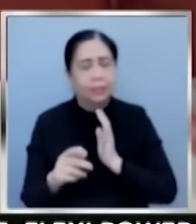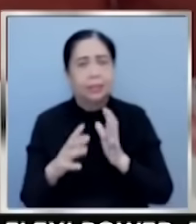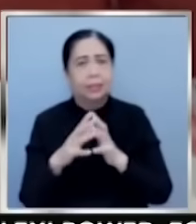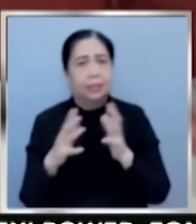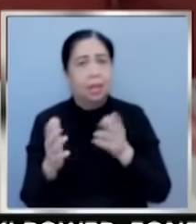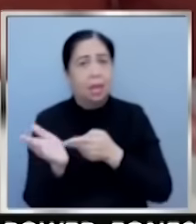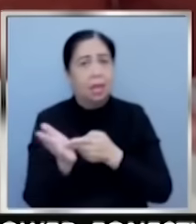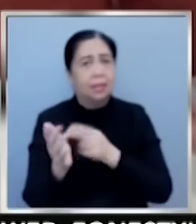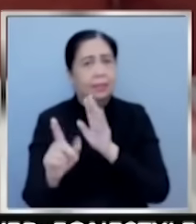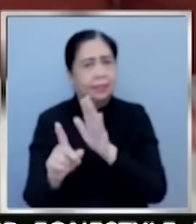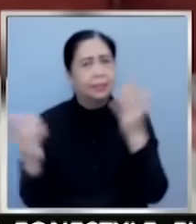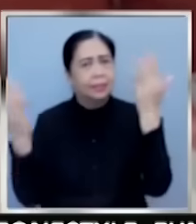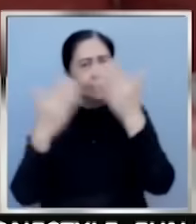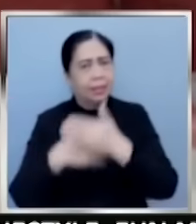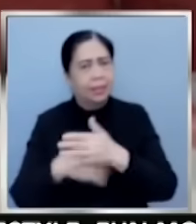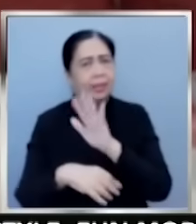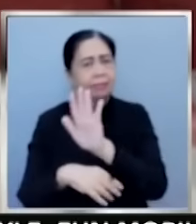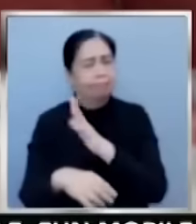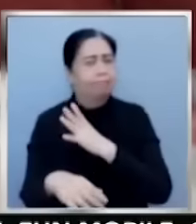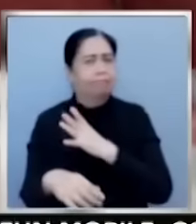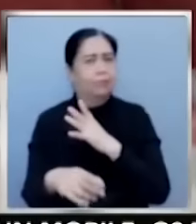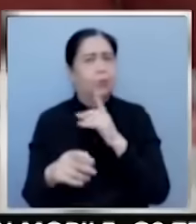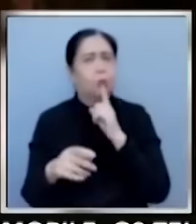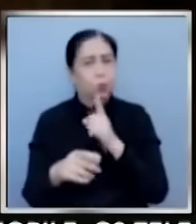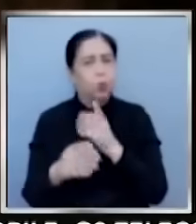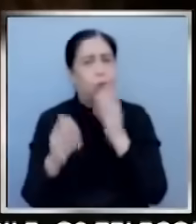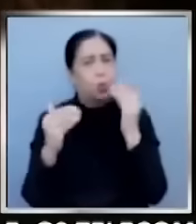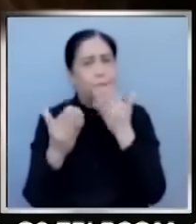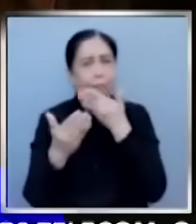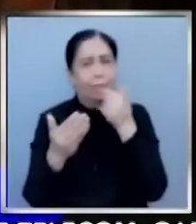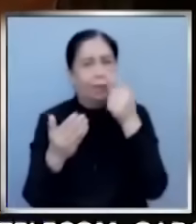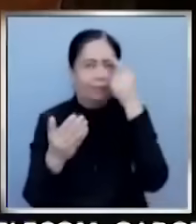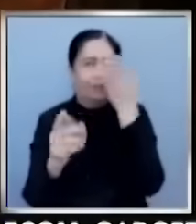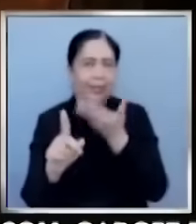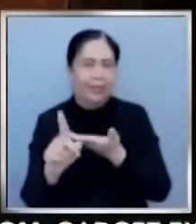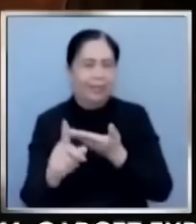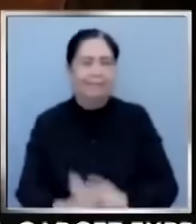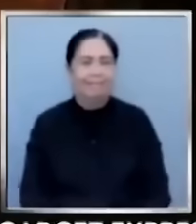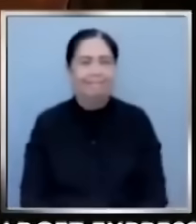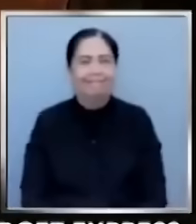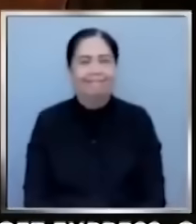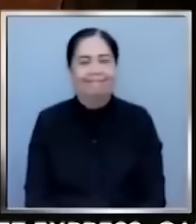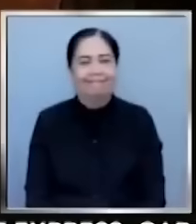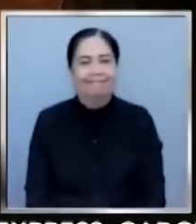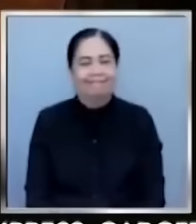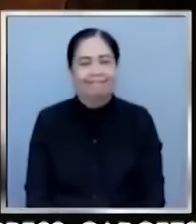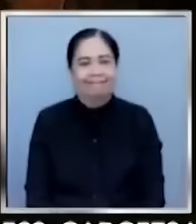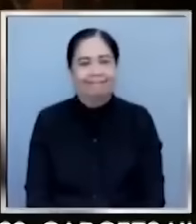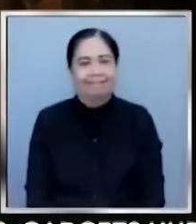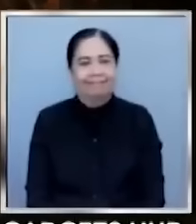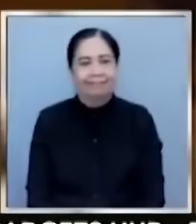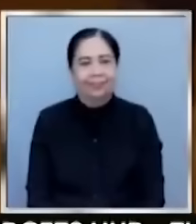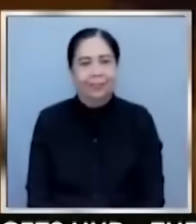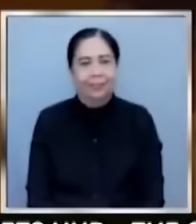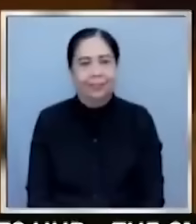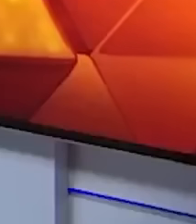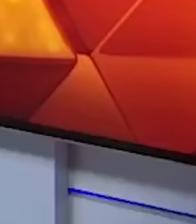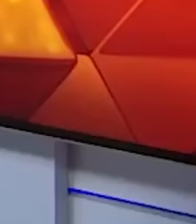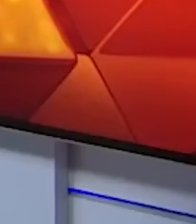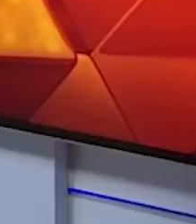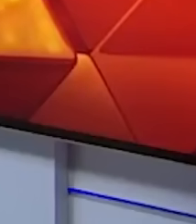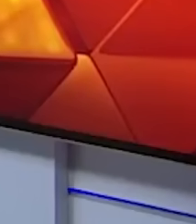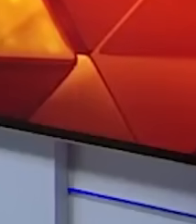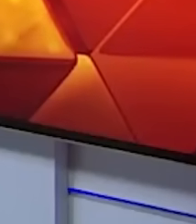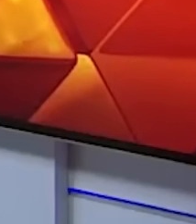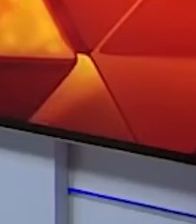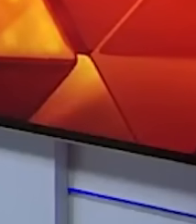her night, it was her destiny, and I truly hope the best for her reign. Aubrey Carampel, updated to Showbiz Happenings.